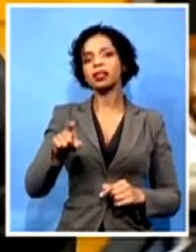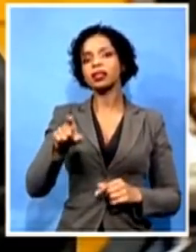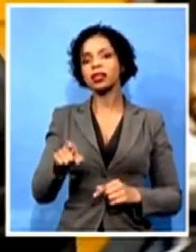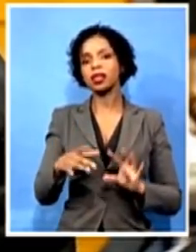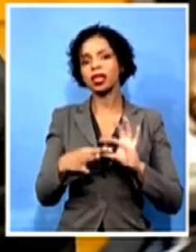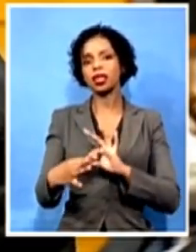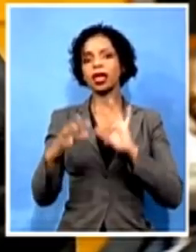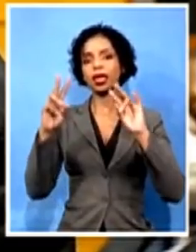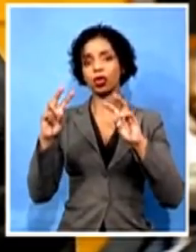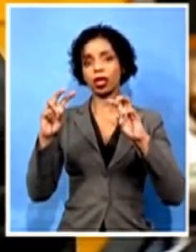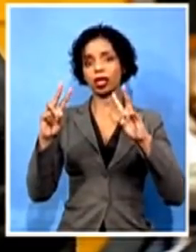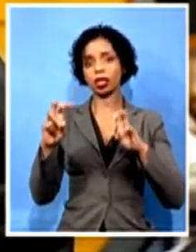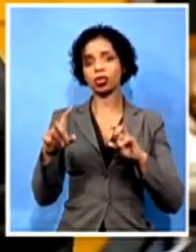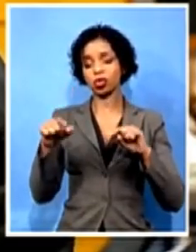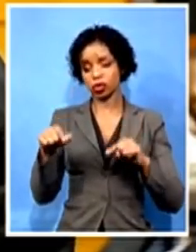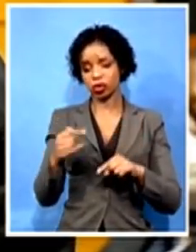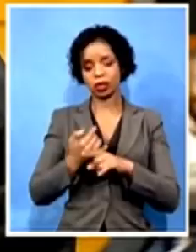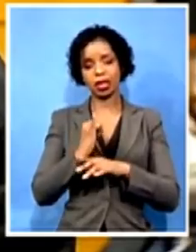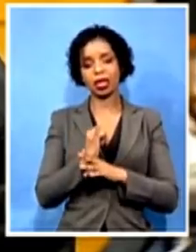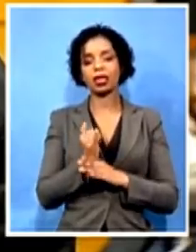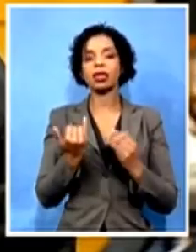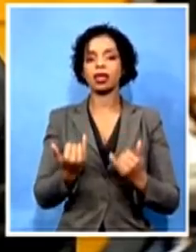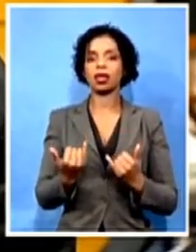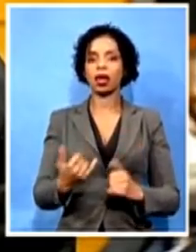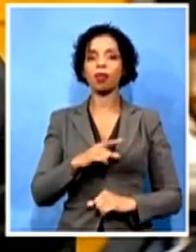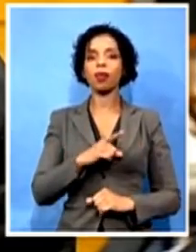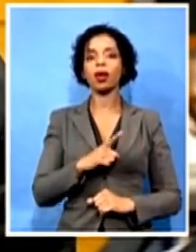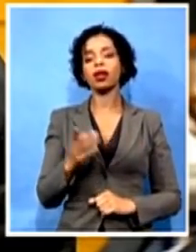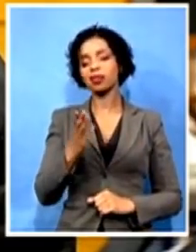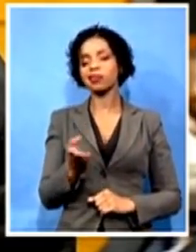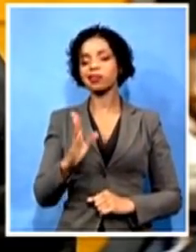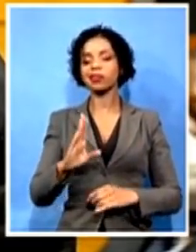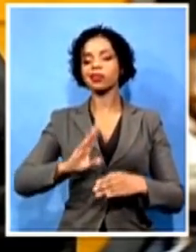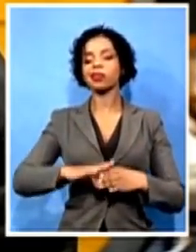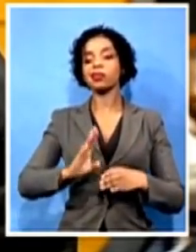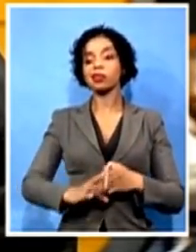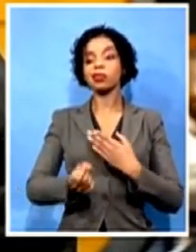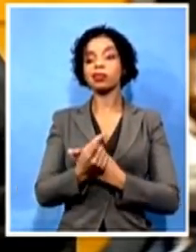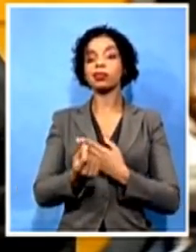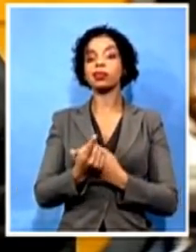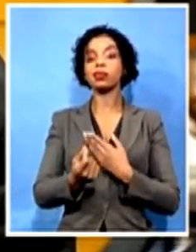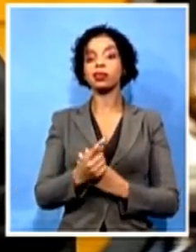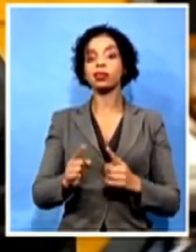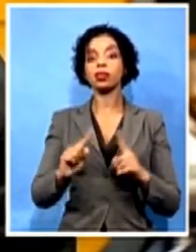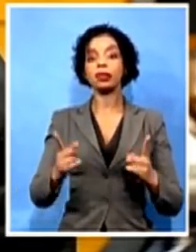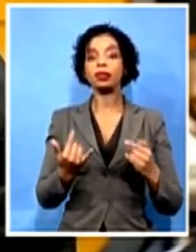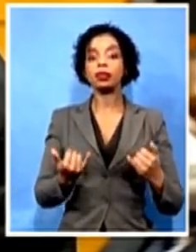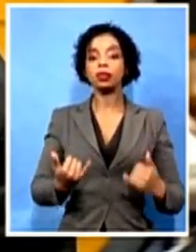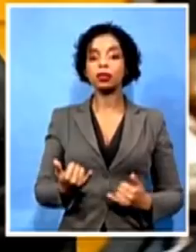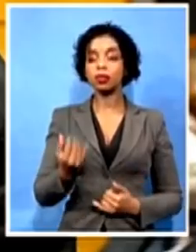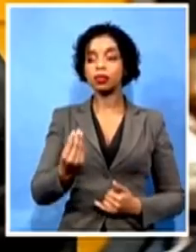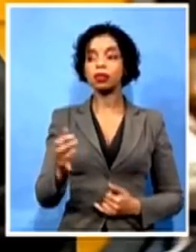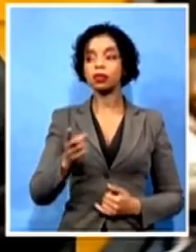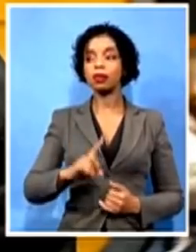for reasons I shall canvass hereunder. Neither I nor my legal representatives have been placed in possession of the charge sheet or the contents and the statements in the